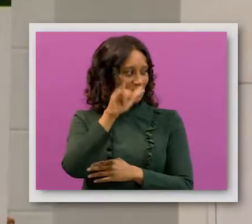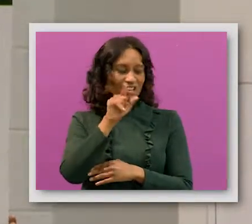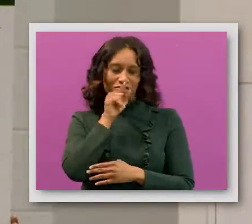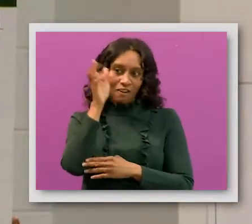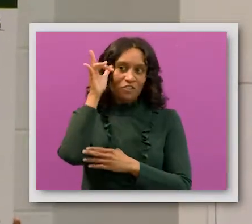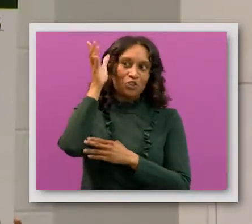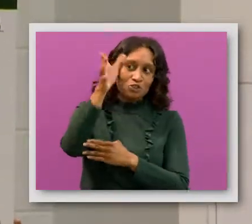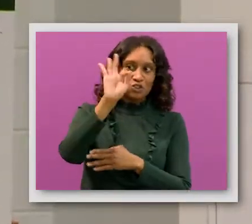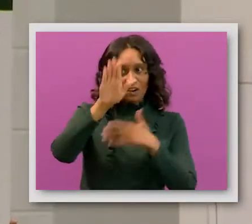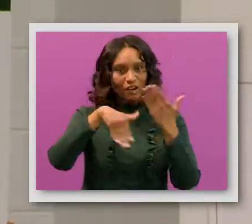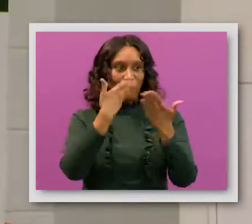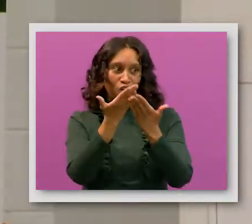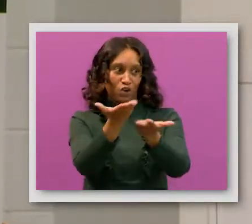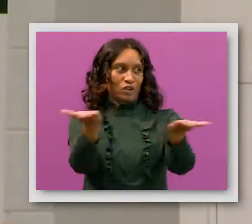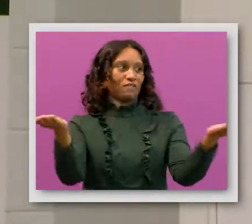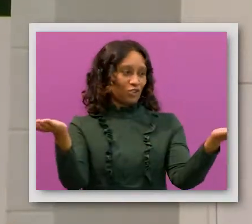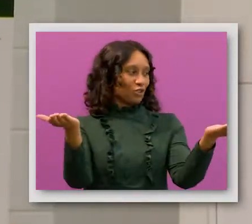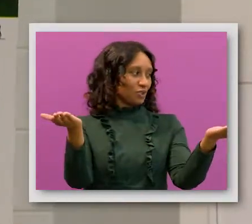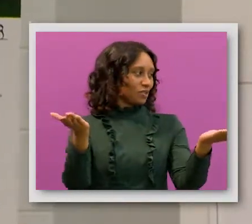of all of you."